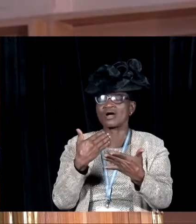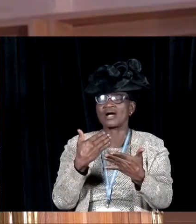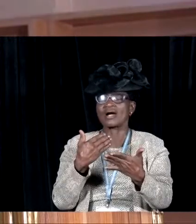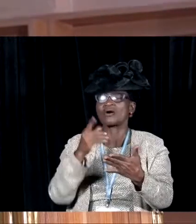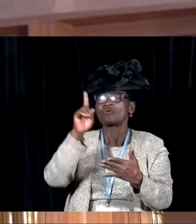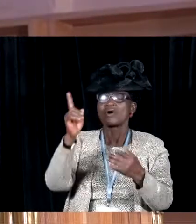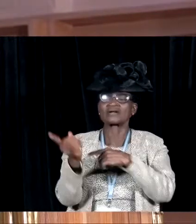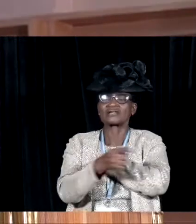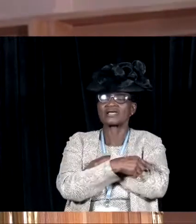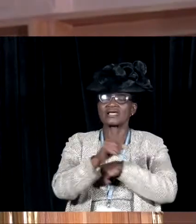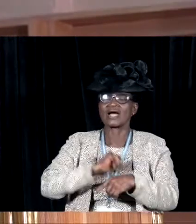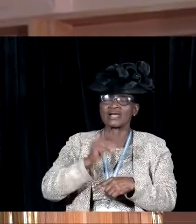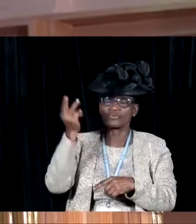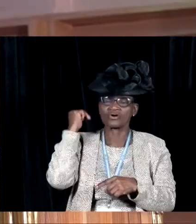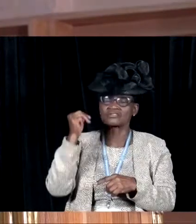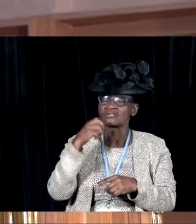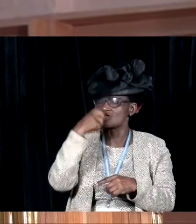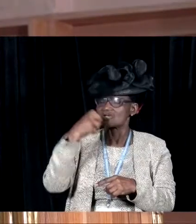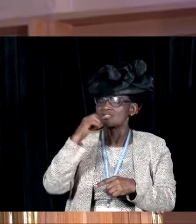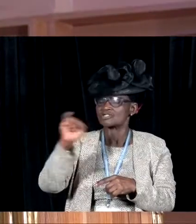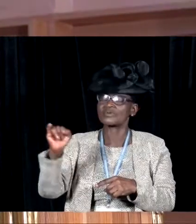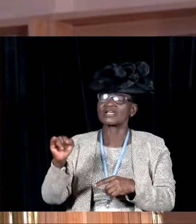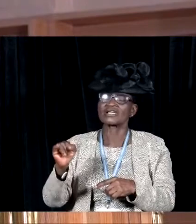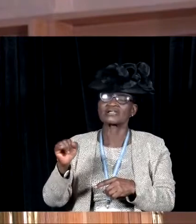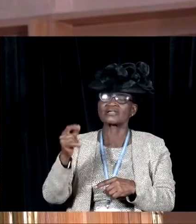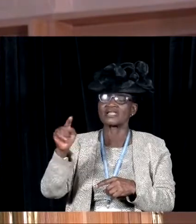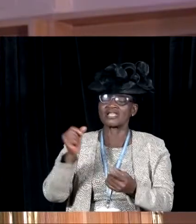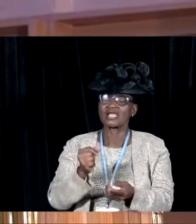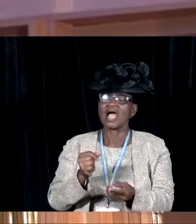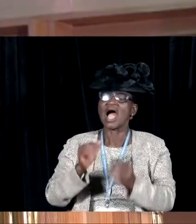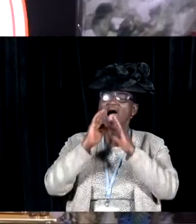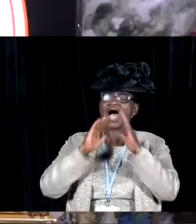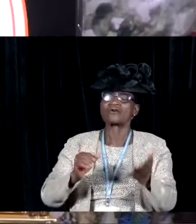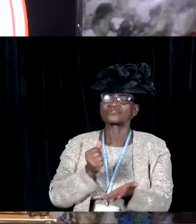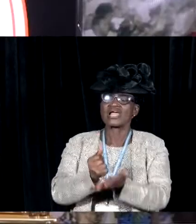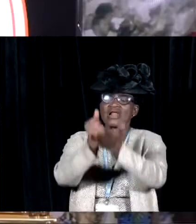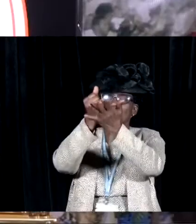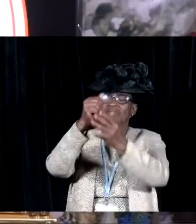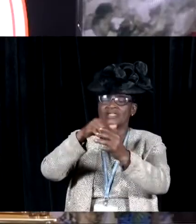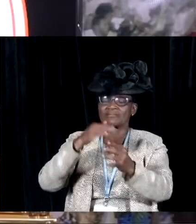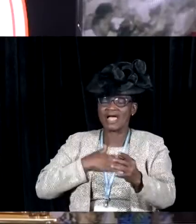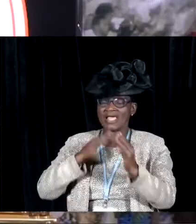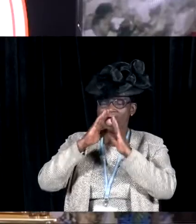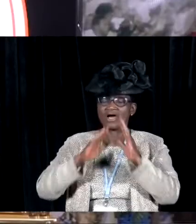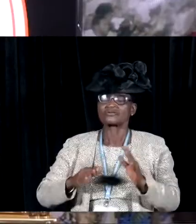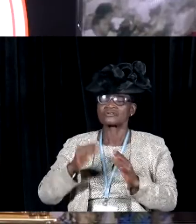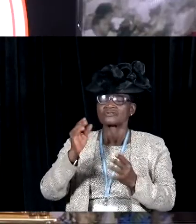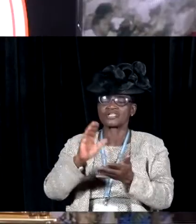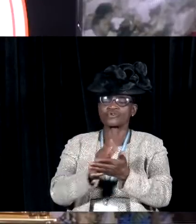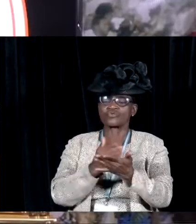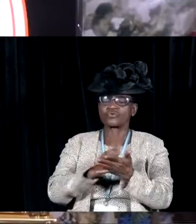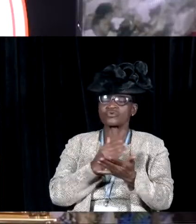One day I was speaking to the house help in my house, the cook, the